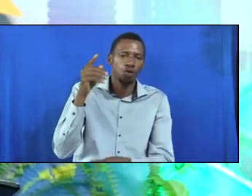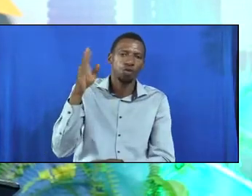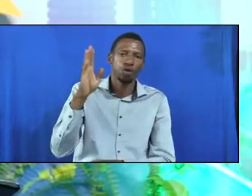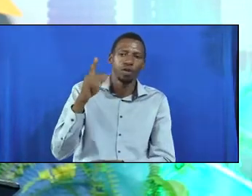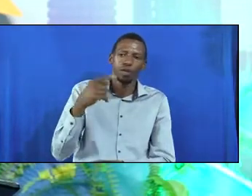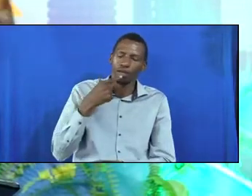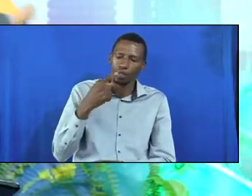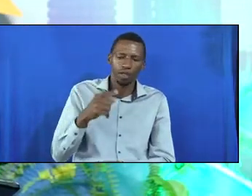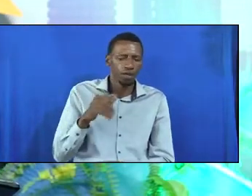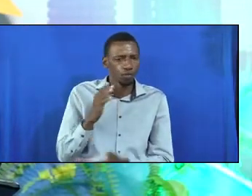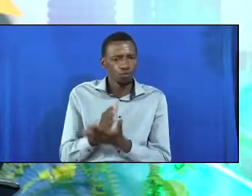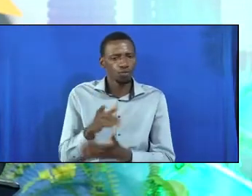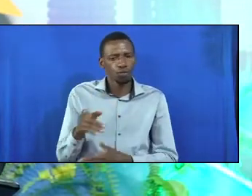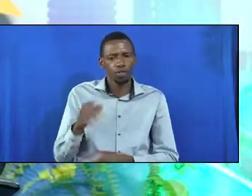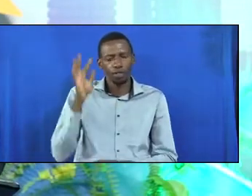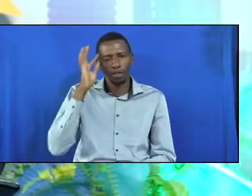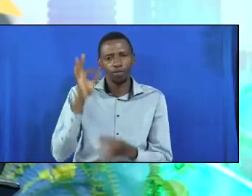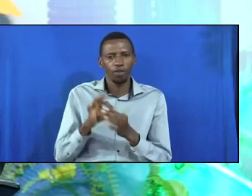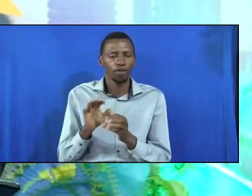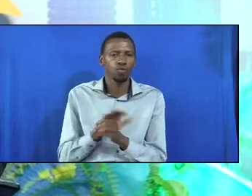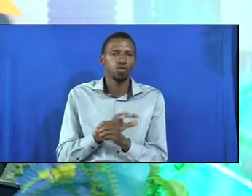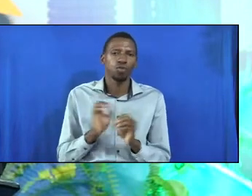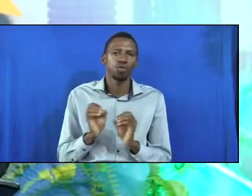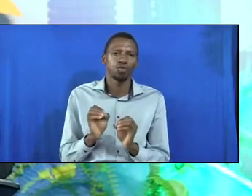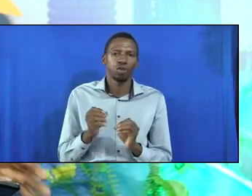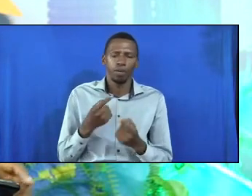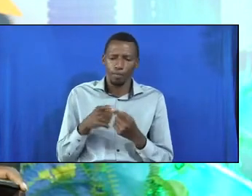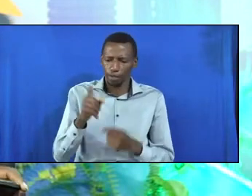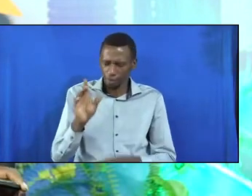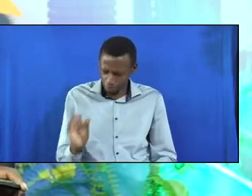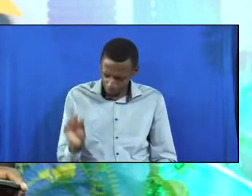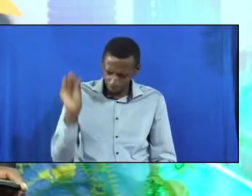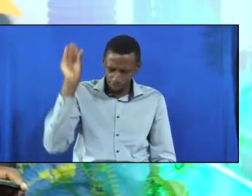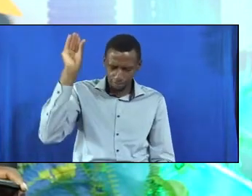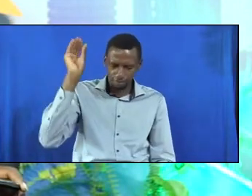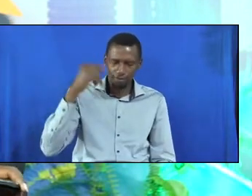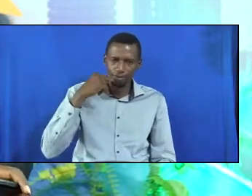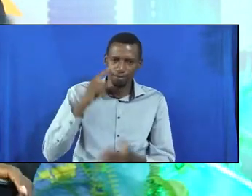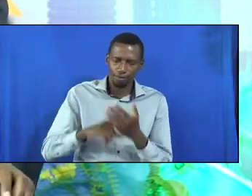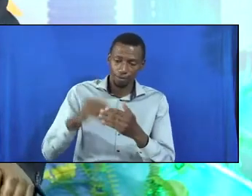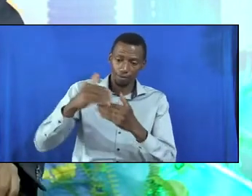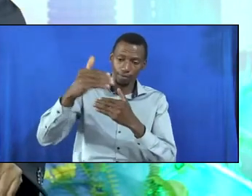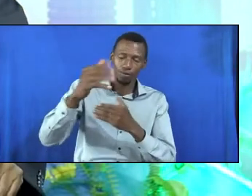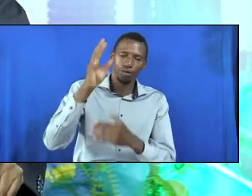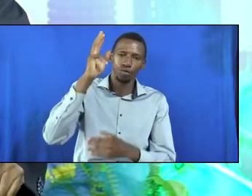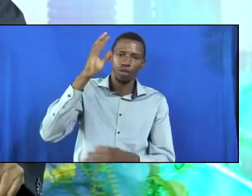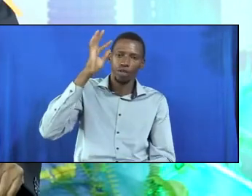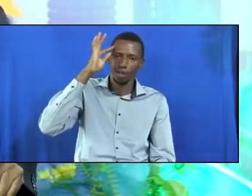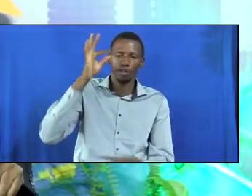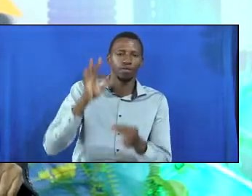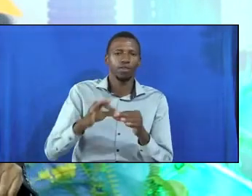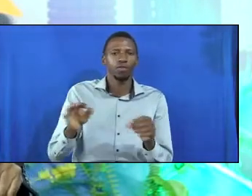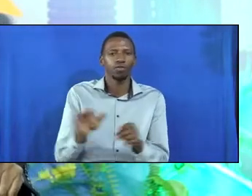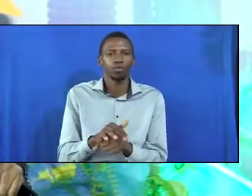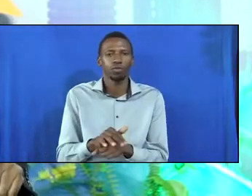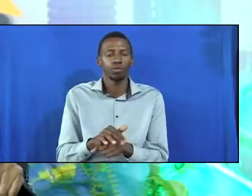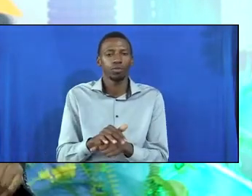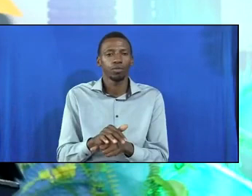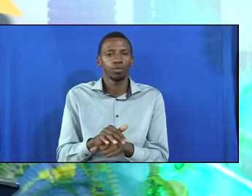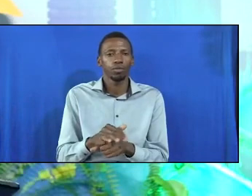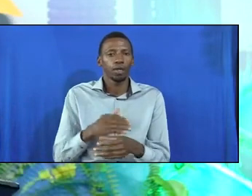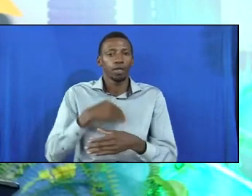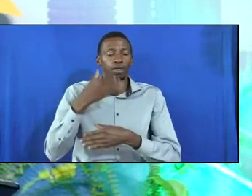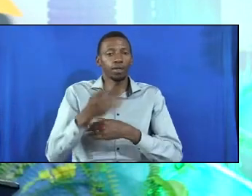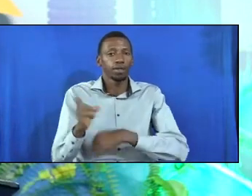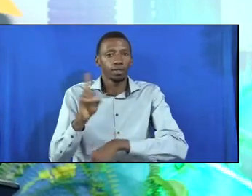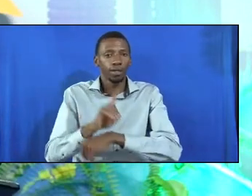now, he vowed to the Lord and he said he was going to be faithful. But you know, the following day he surprised me.